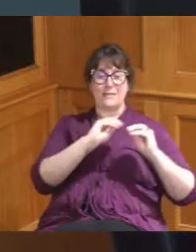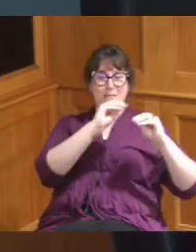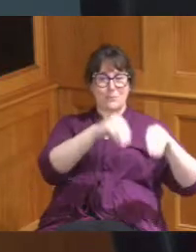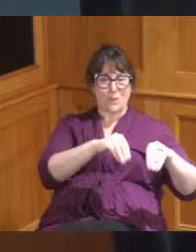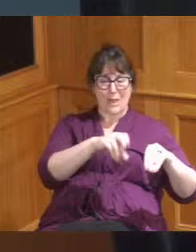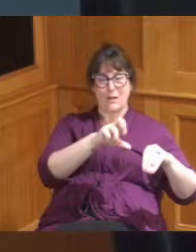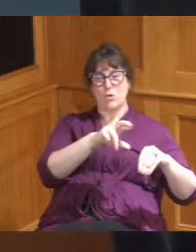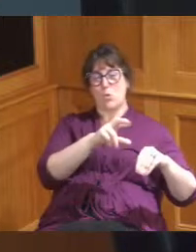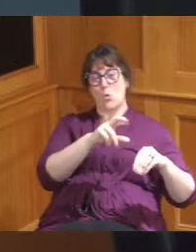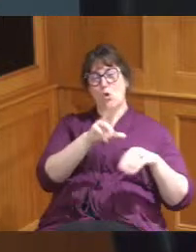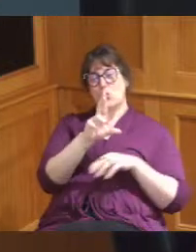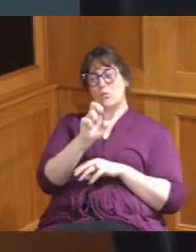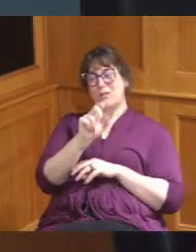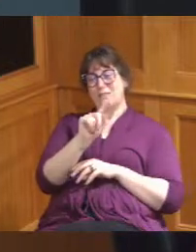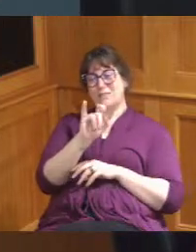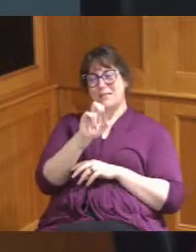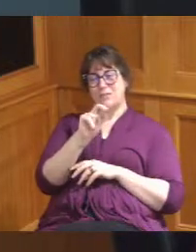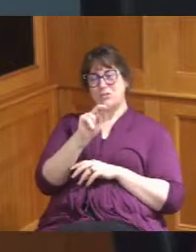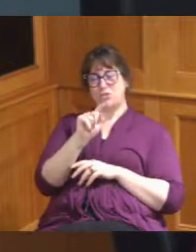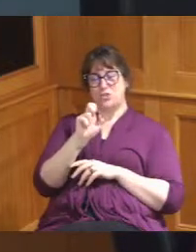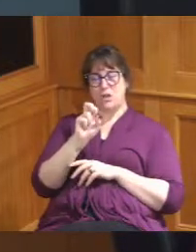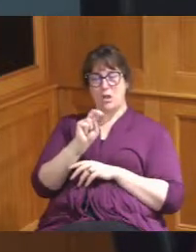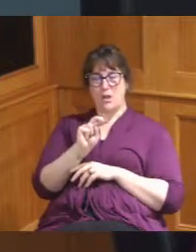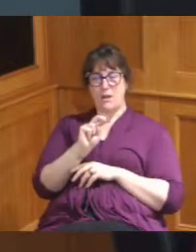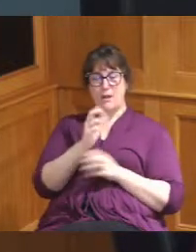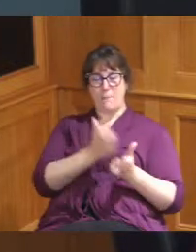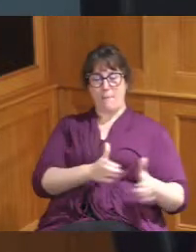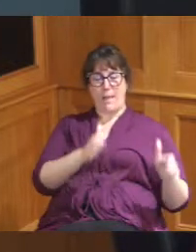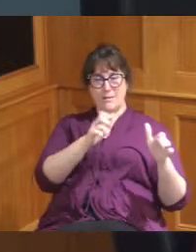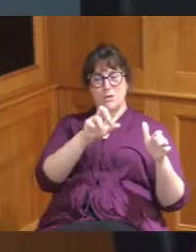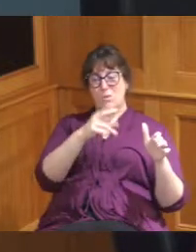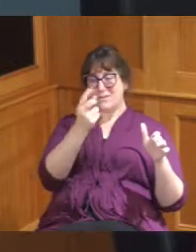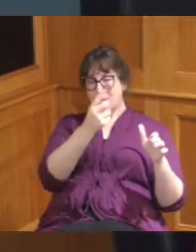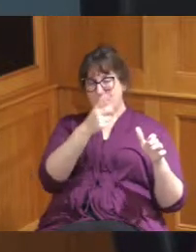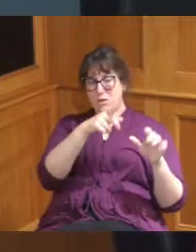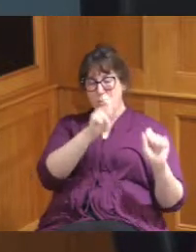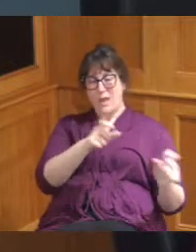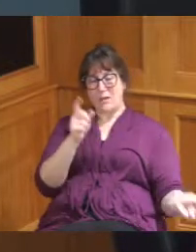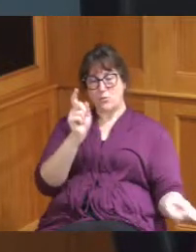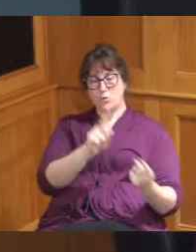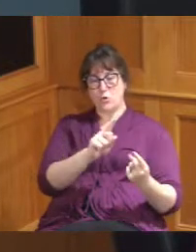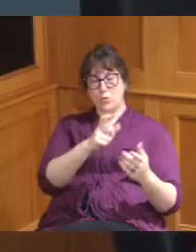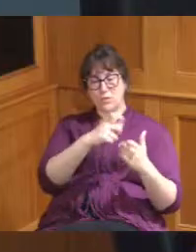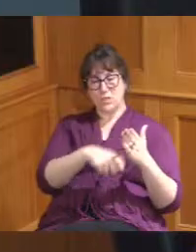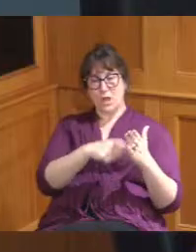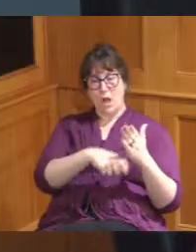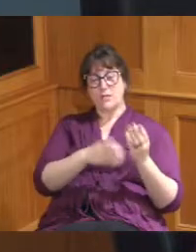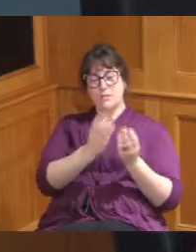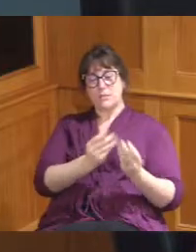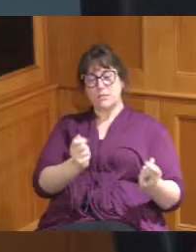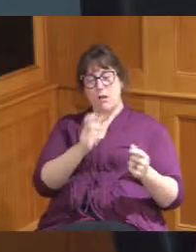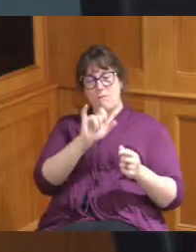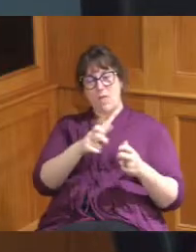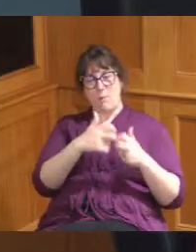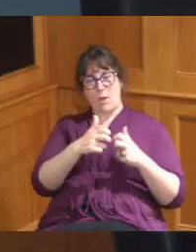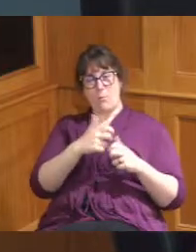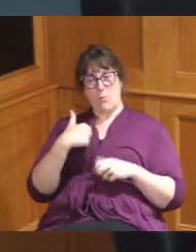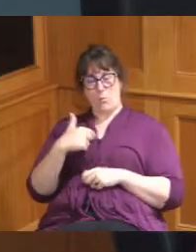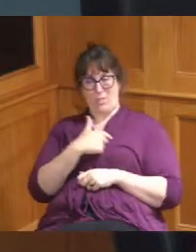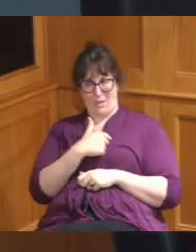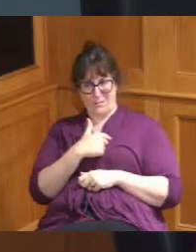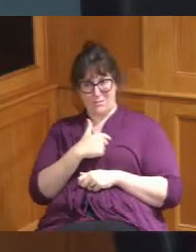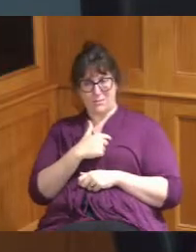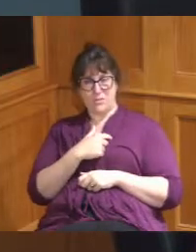you can eliminate some of the costs and help solve the problem with us. So this